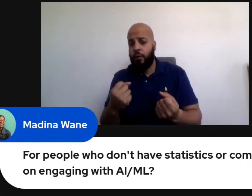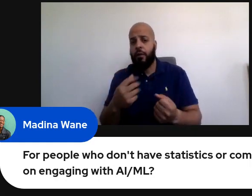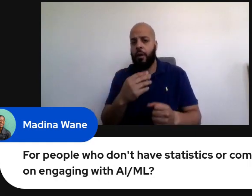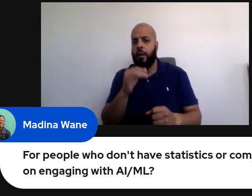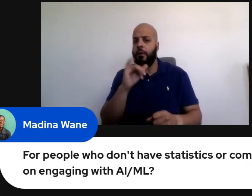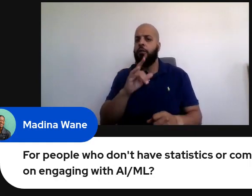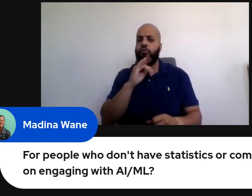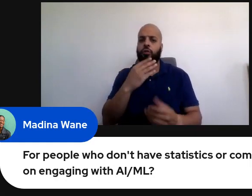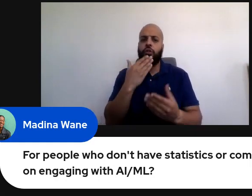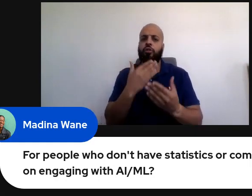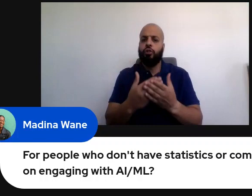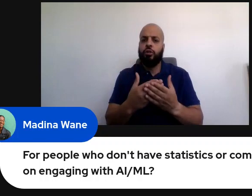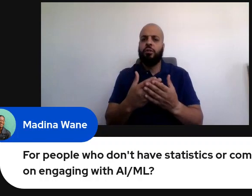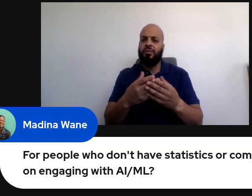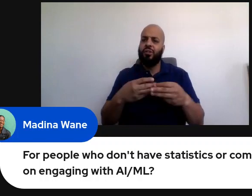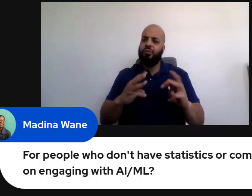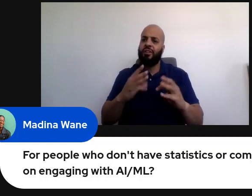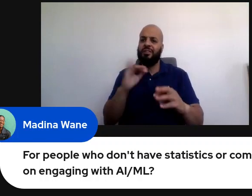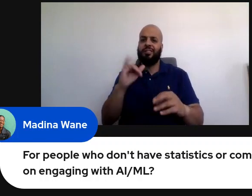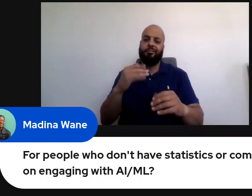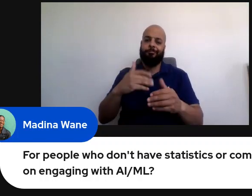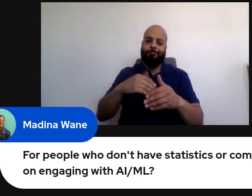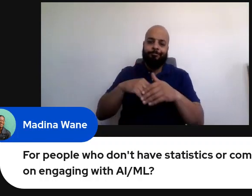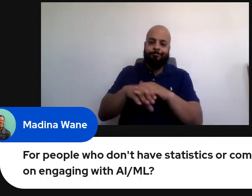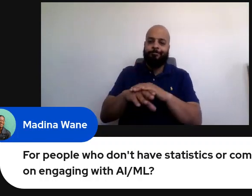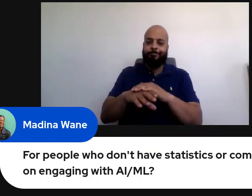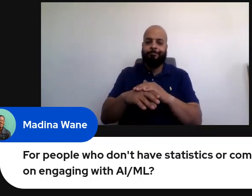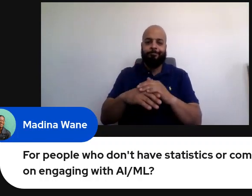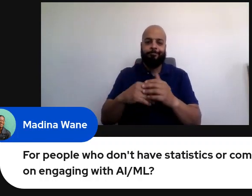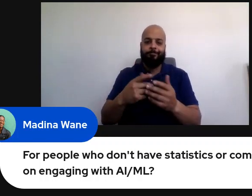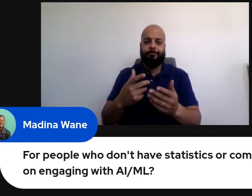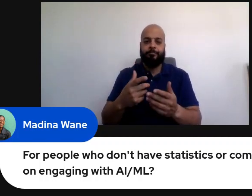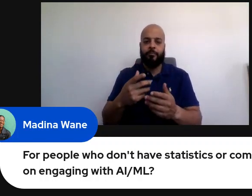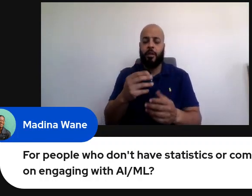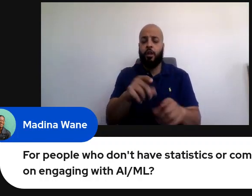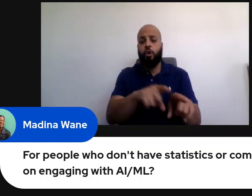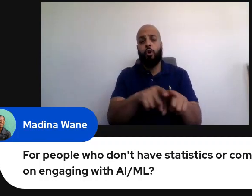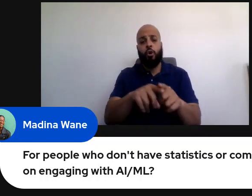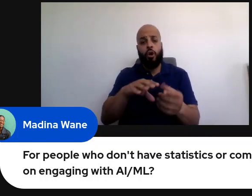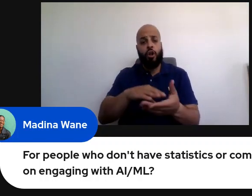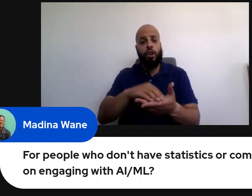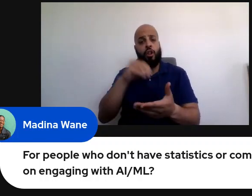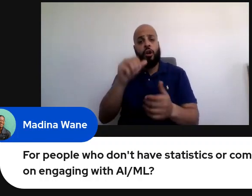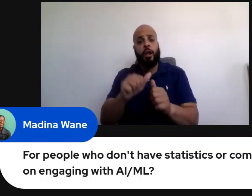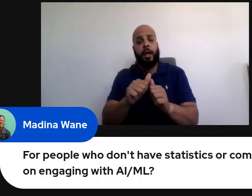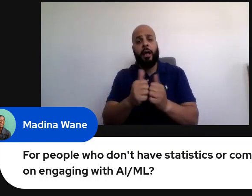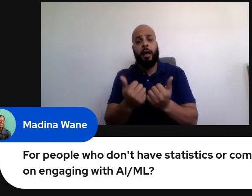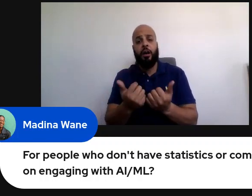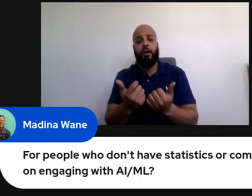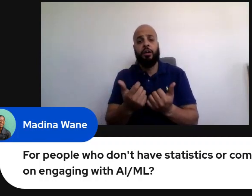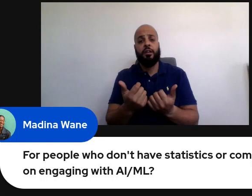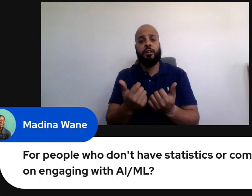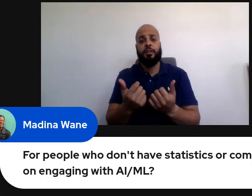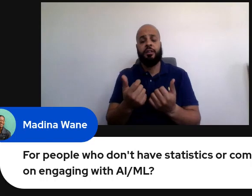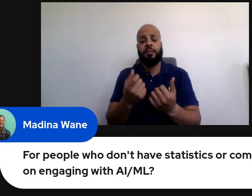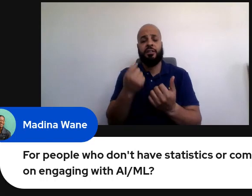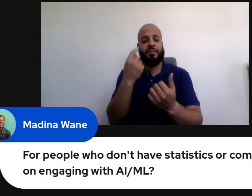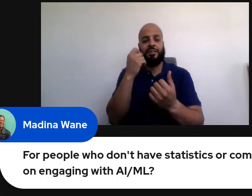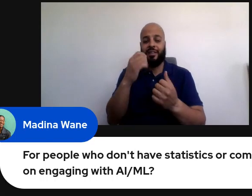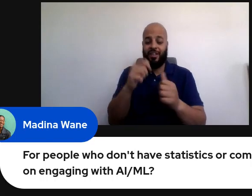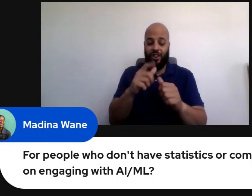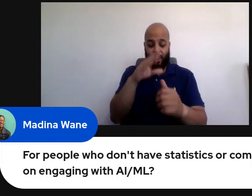really good entry points. And I think also learning how to code, it's not hard.